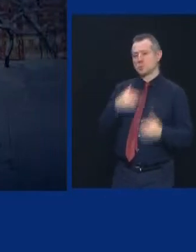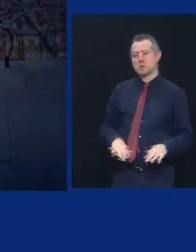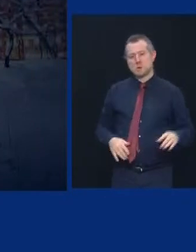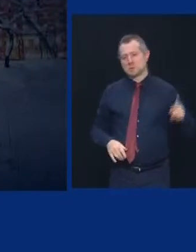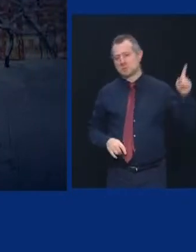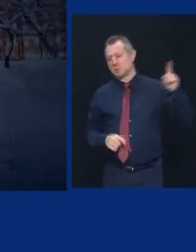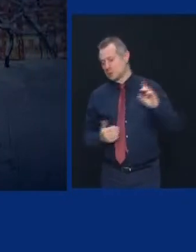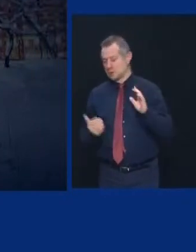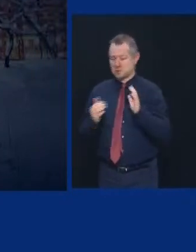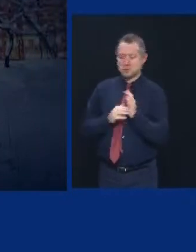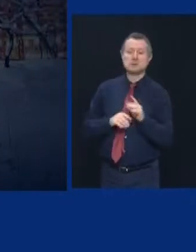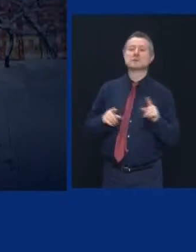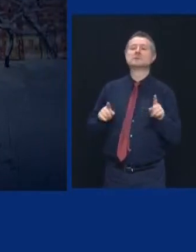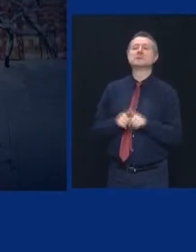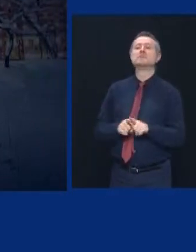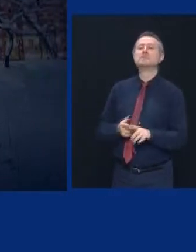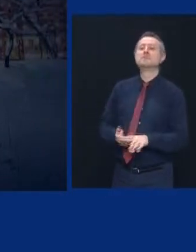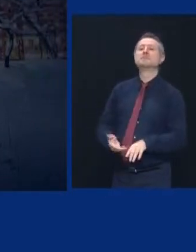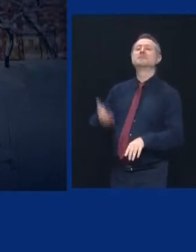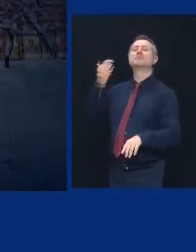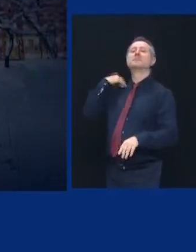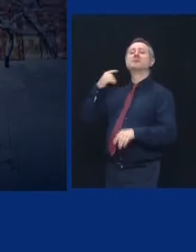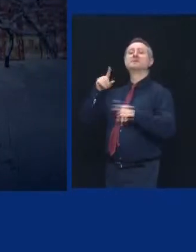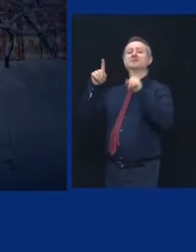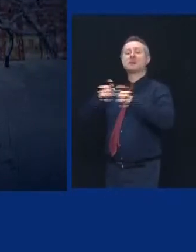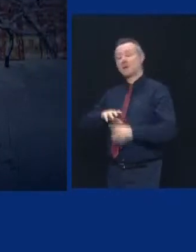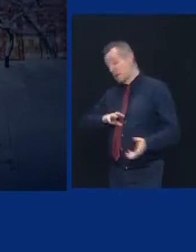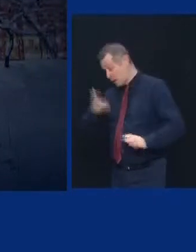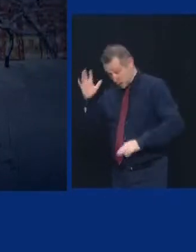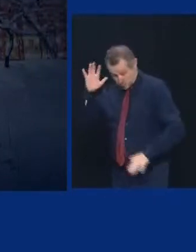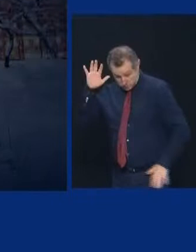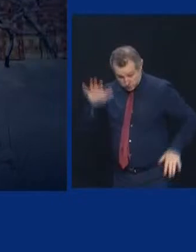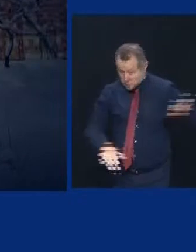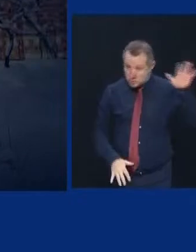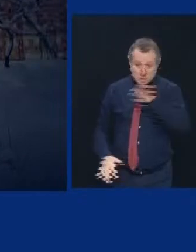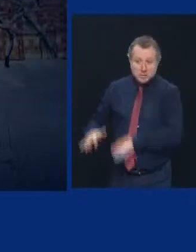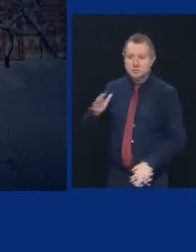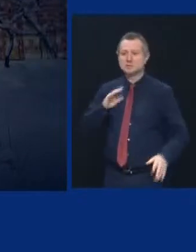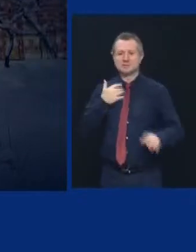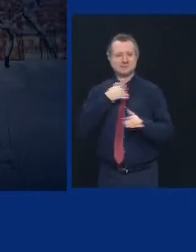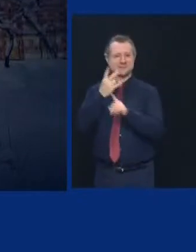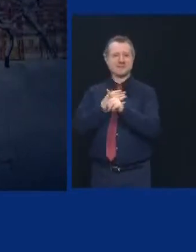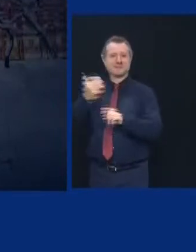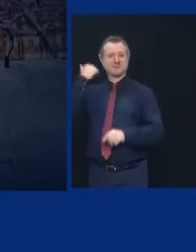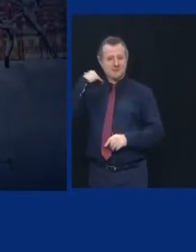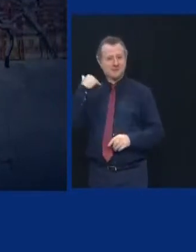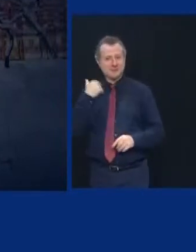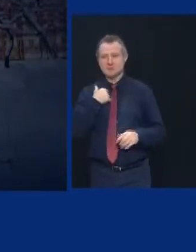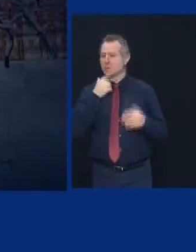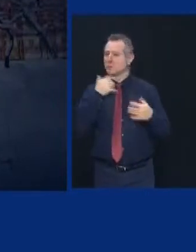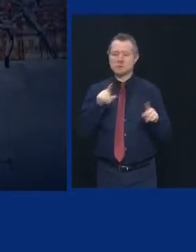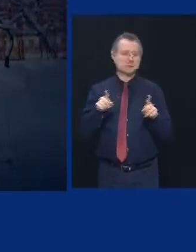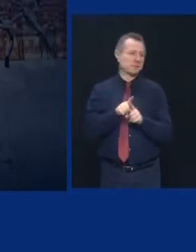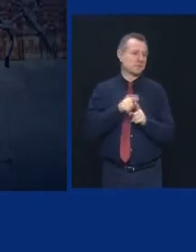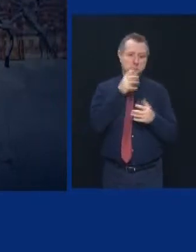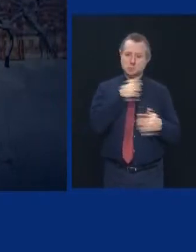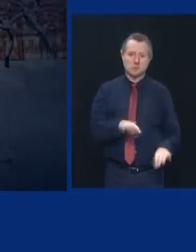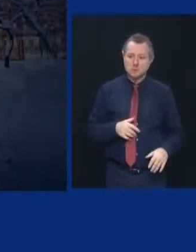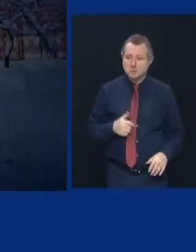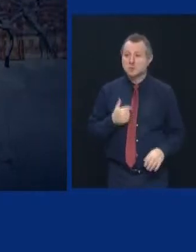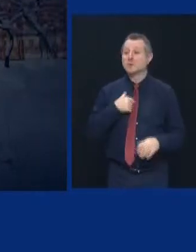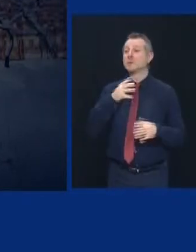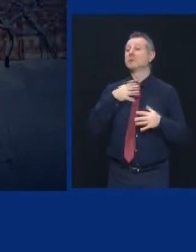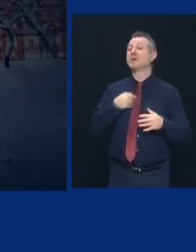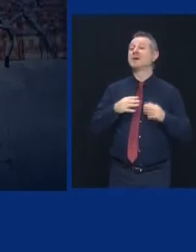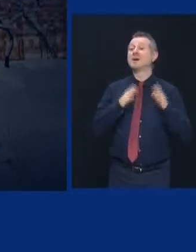was testing 7 months ago. But the White House is going to stand up at one point and say, here's